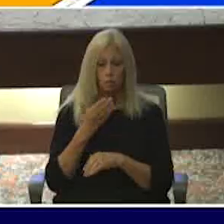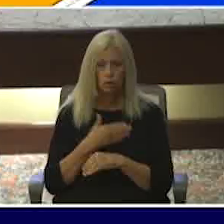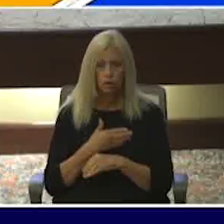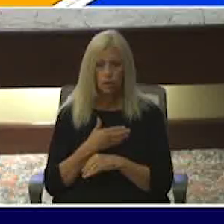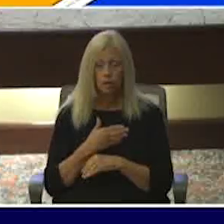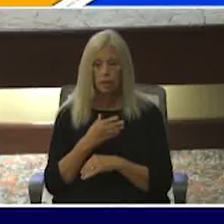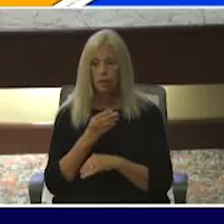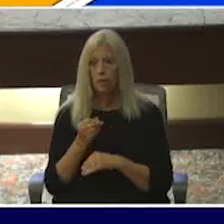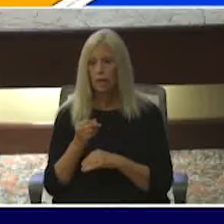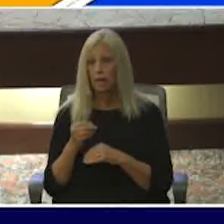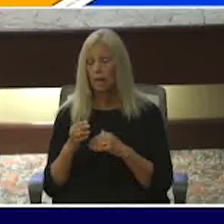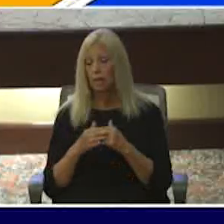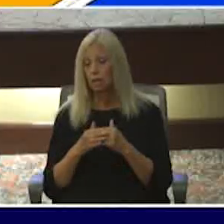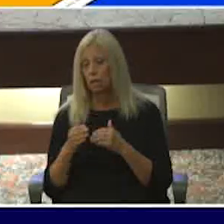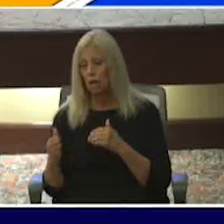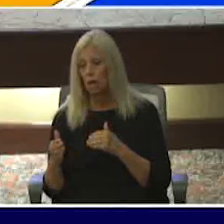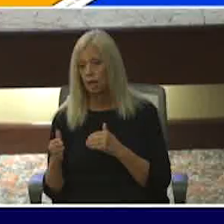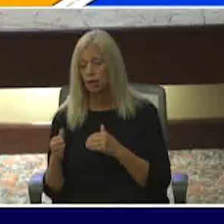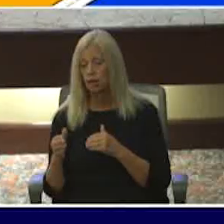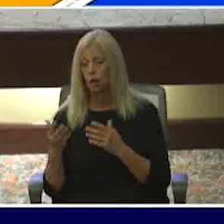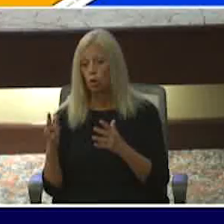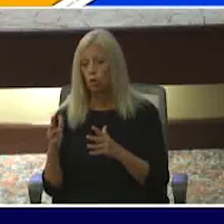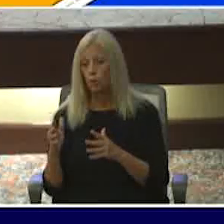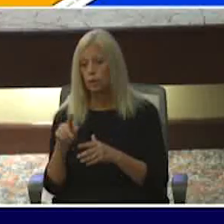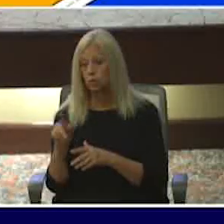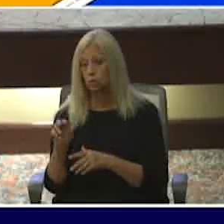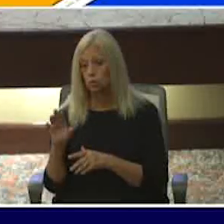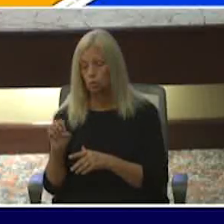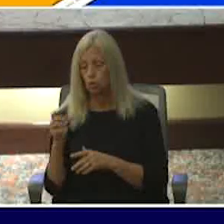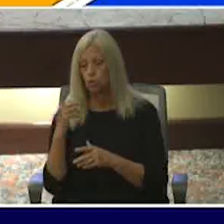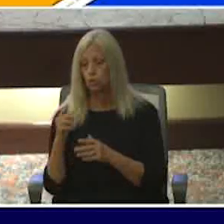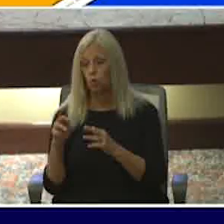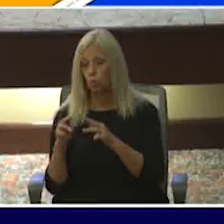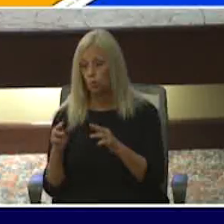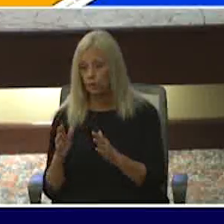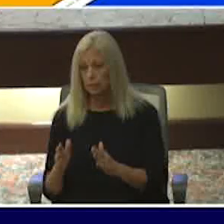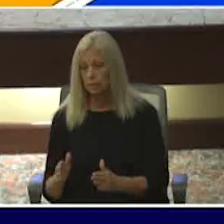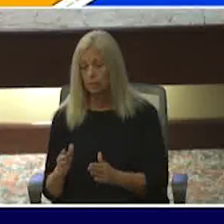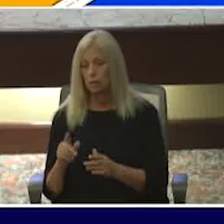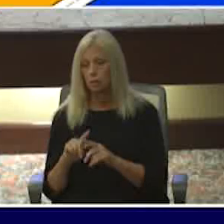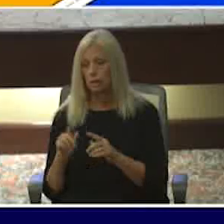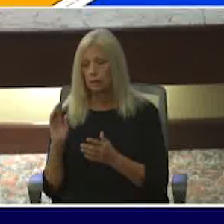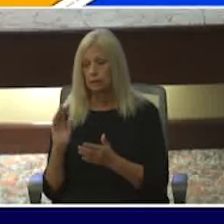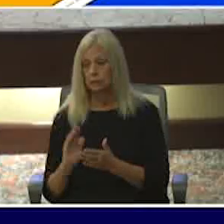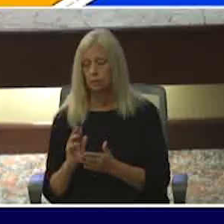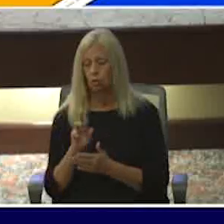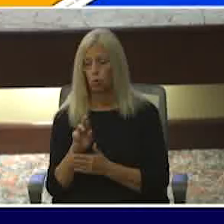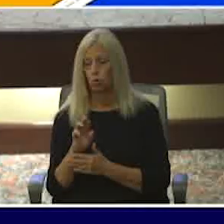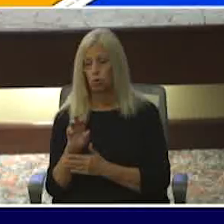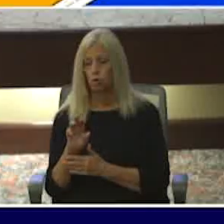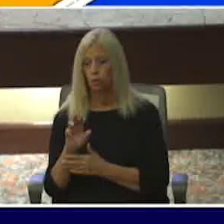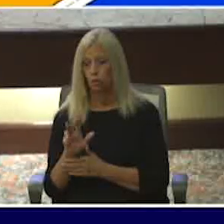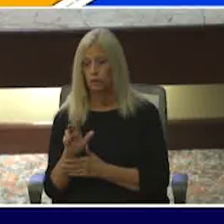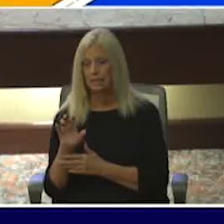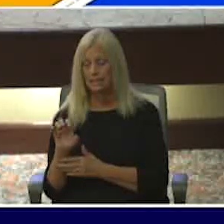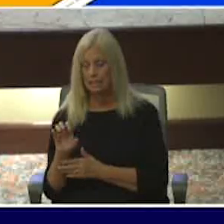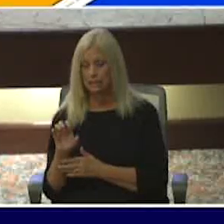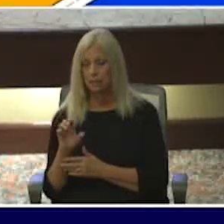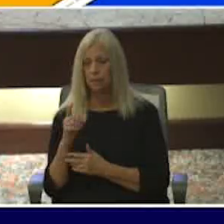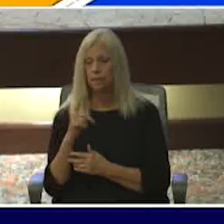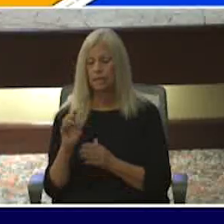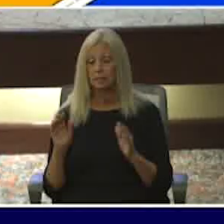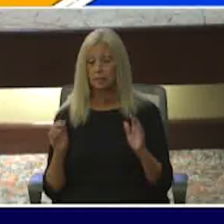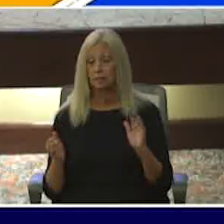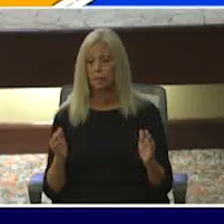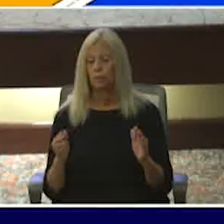a remainder tract that's already zoned residential, but down zoning that to an R3C zoning that's more